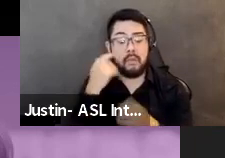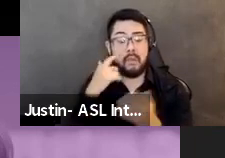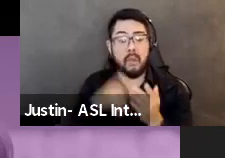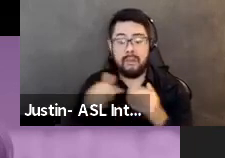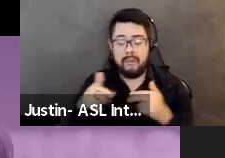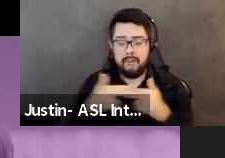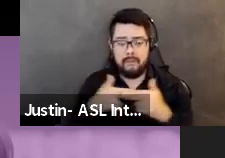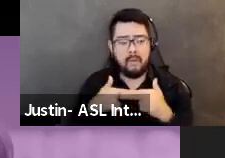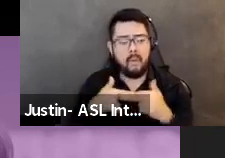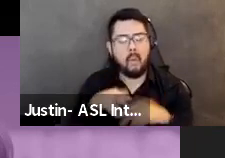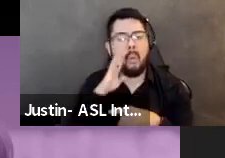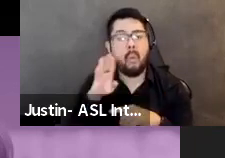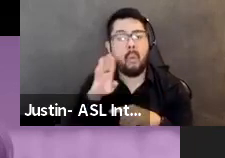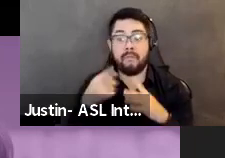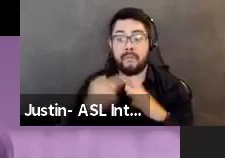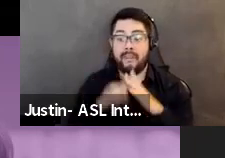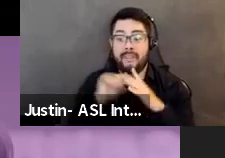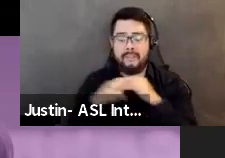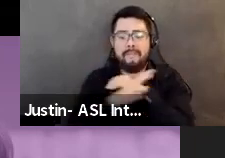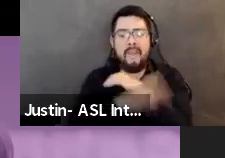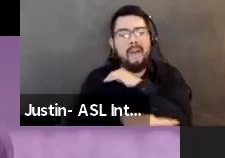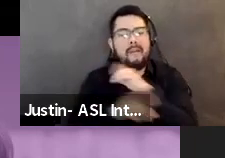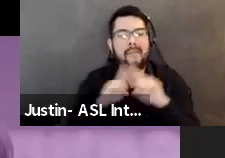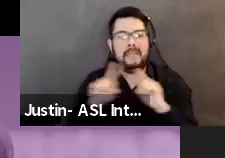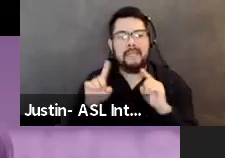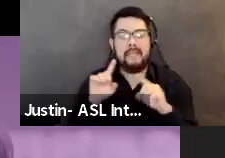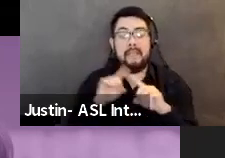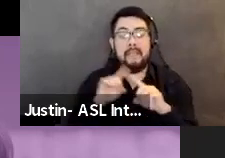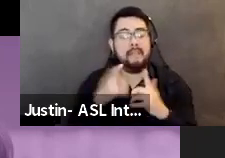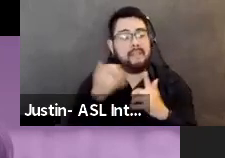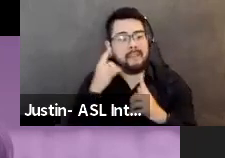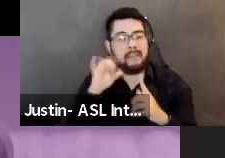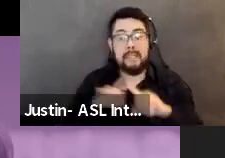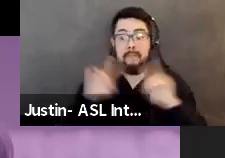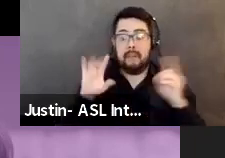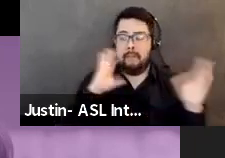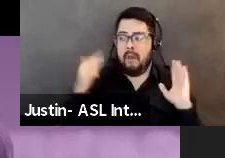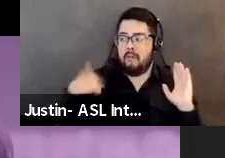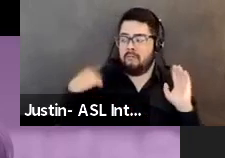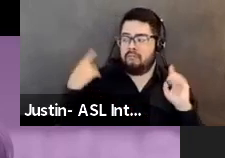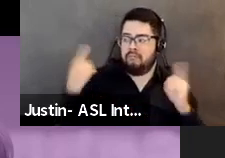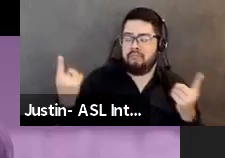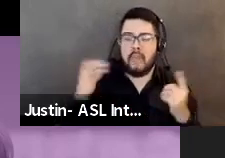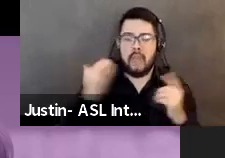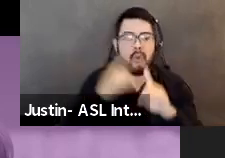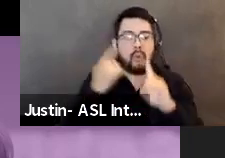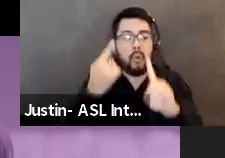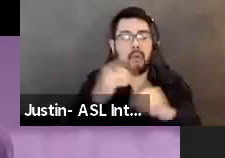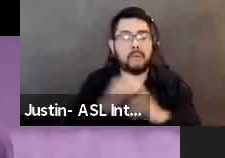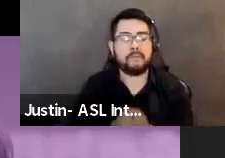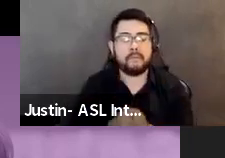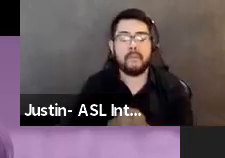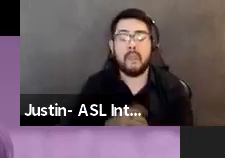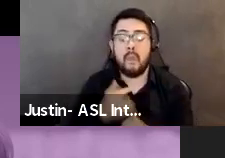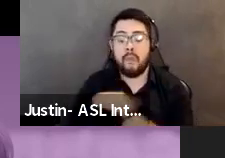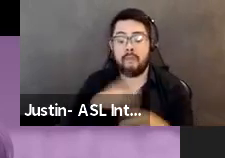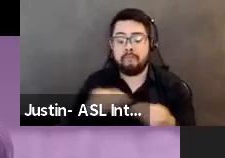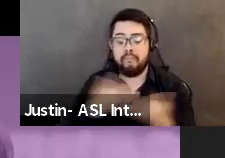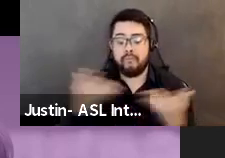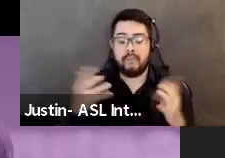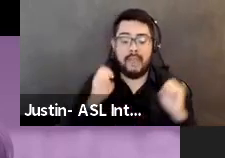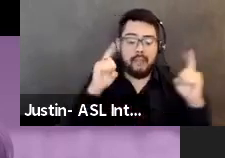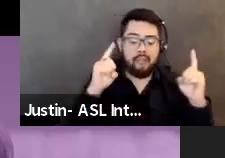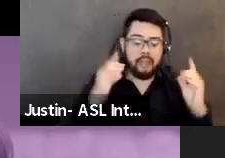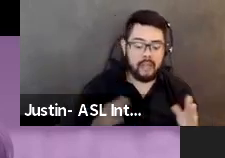fall in a different context than where we began but as i mentioned again the guidance that was released to educators and leaders